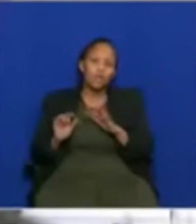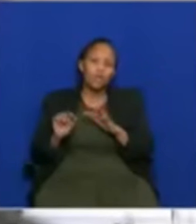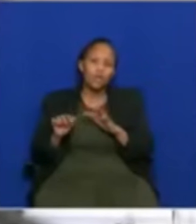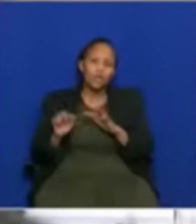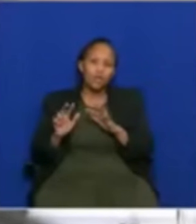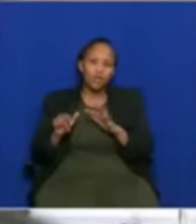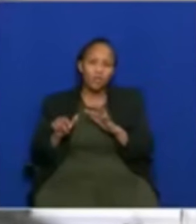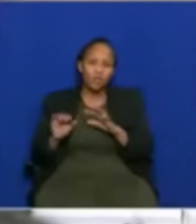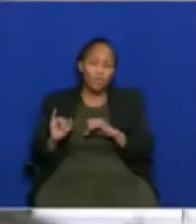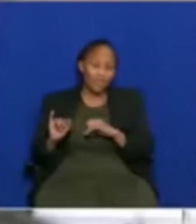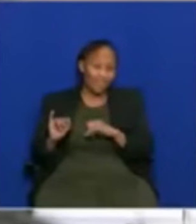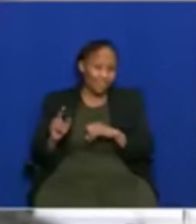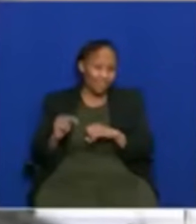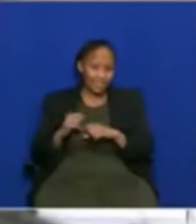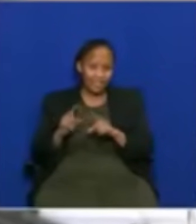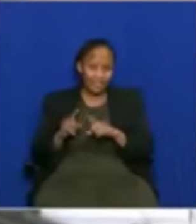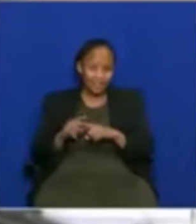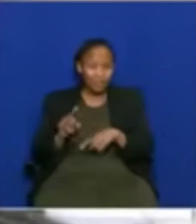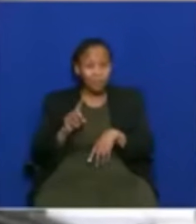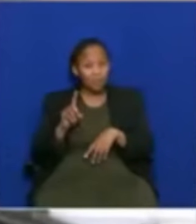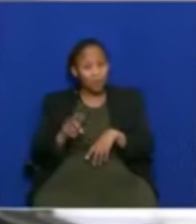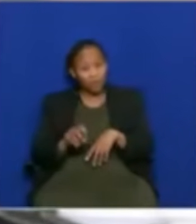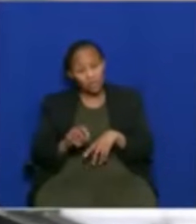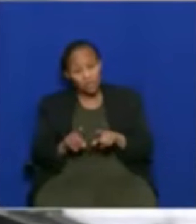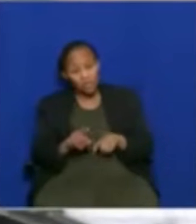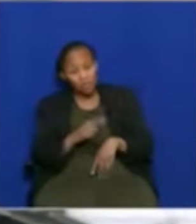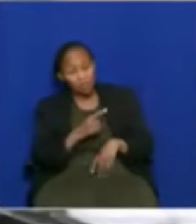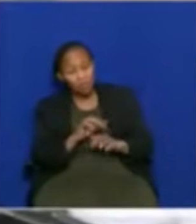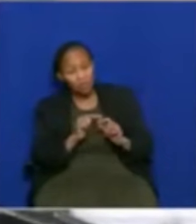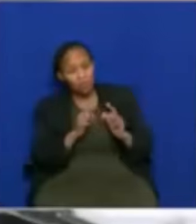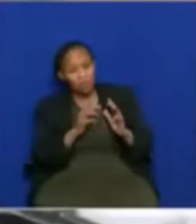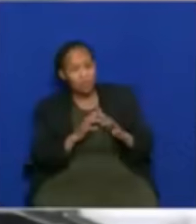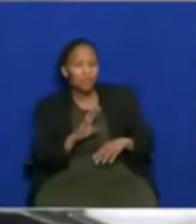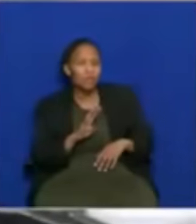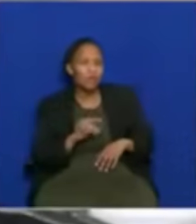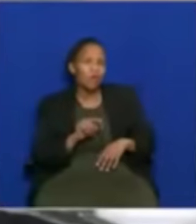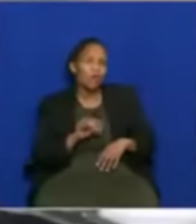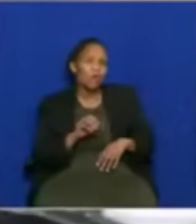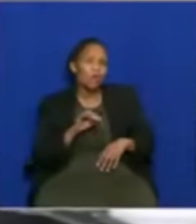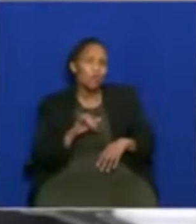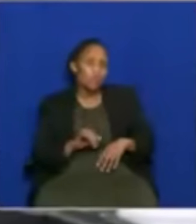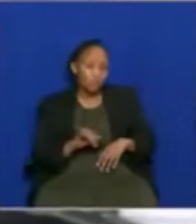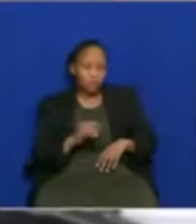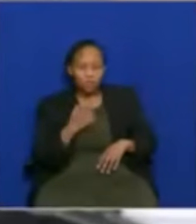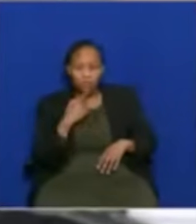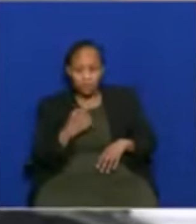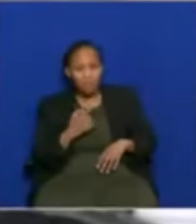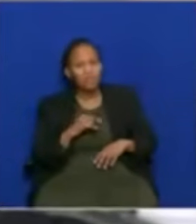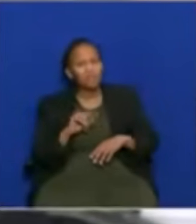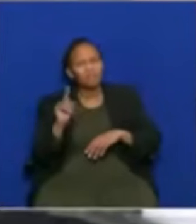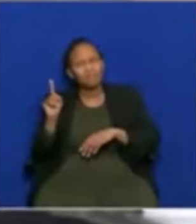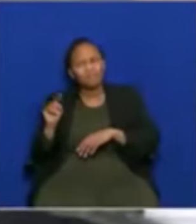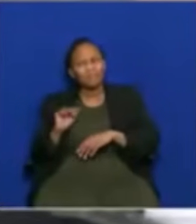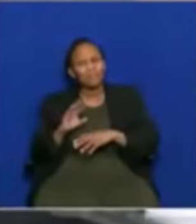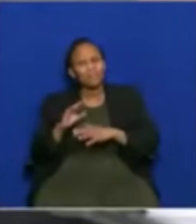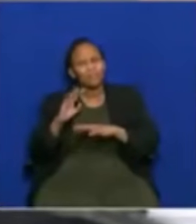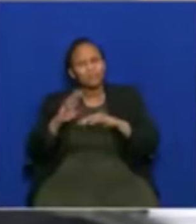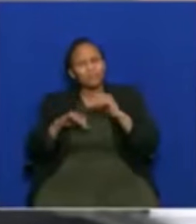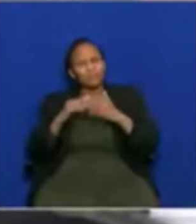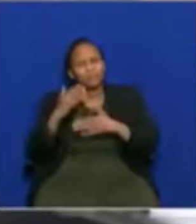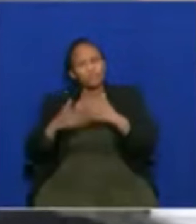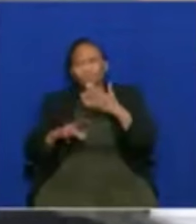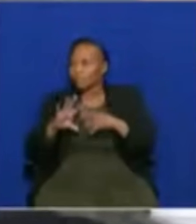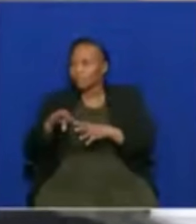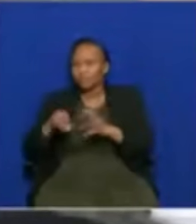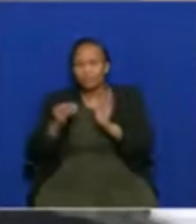that Commissioner Baloyi asked? Why is she included in the charge if she had nothing to do with that? Did you not ask